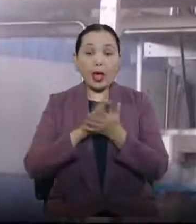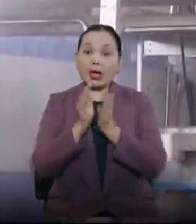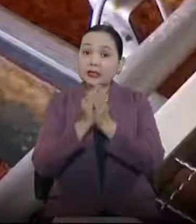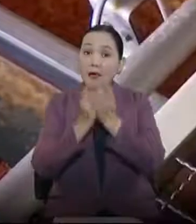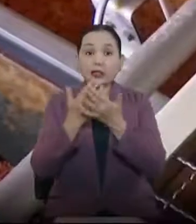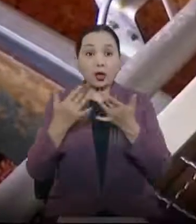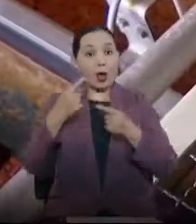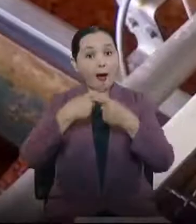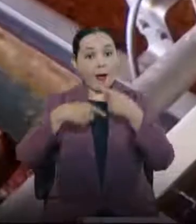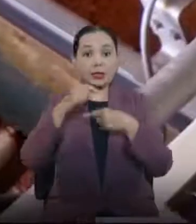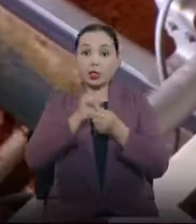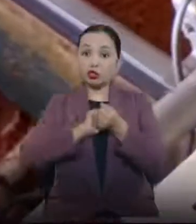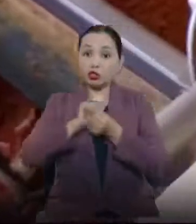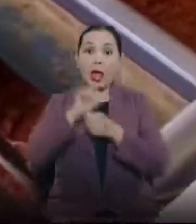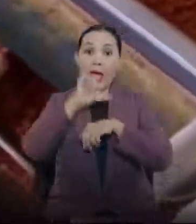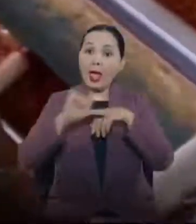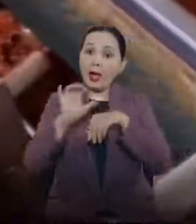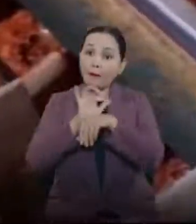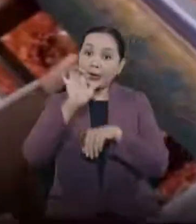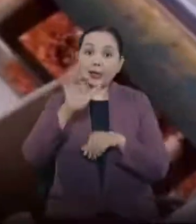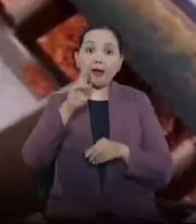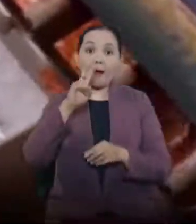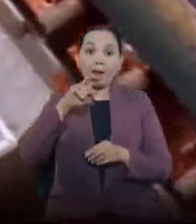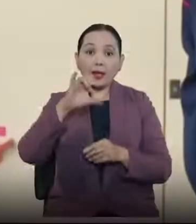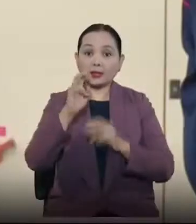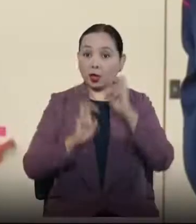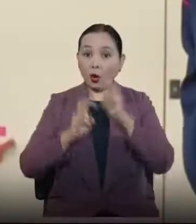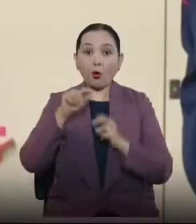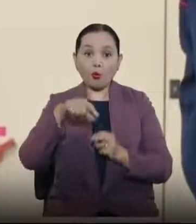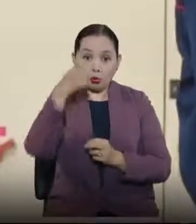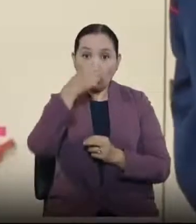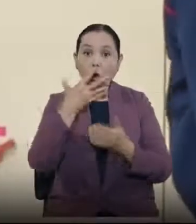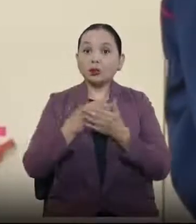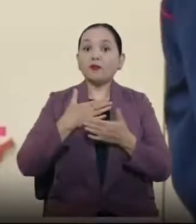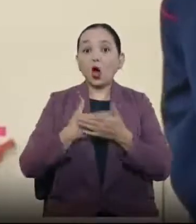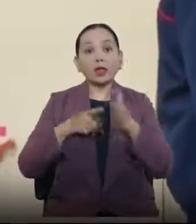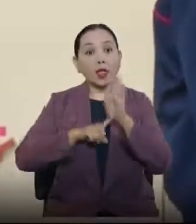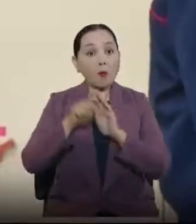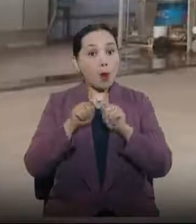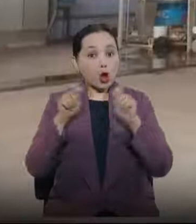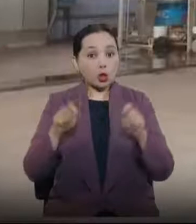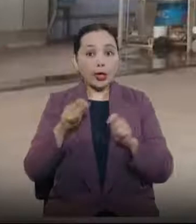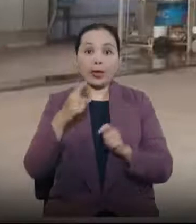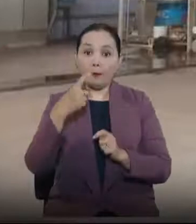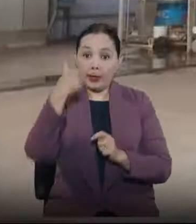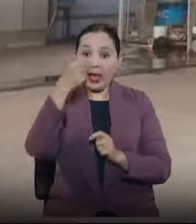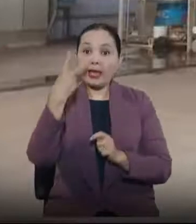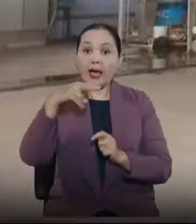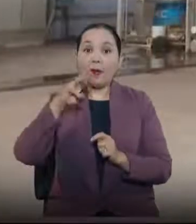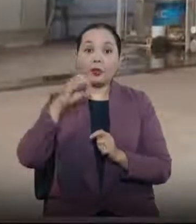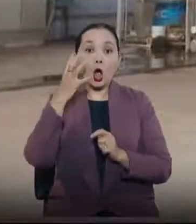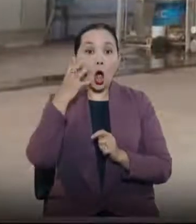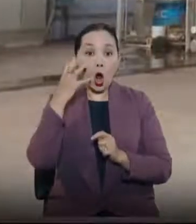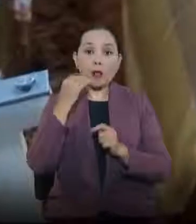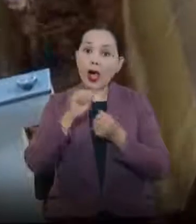mahsulotlarini qayta ishlab, eksportni amalga oshiruvchi klaster korxonasi bu yil o'z faoliyatini boshladi. Ushbu korxona yiliga 20000 tonna olma